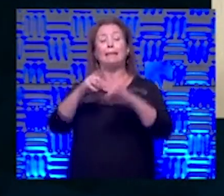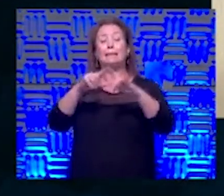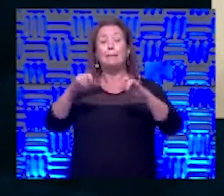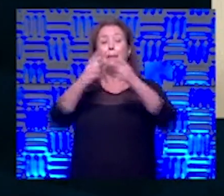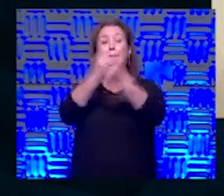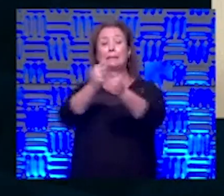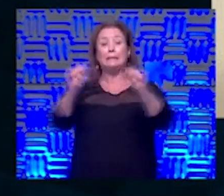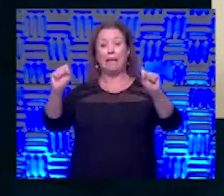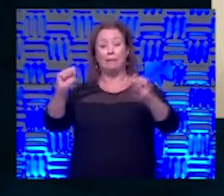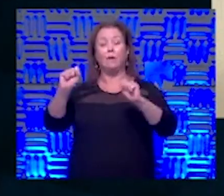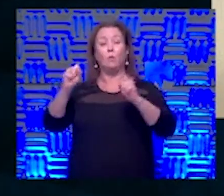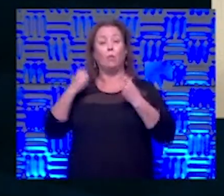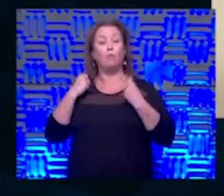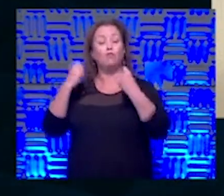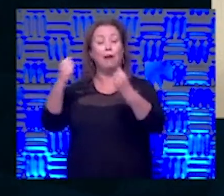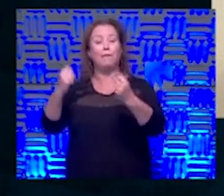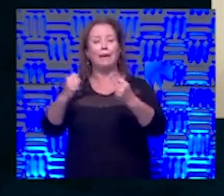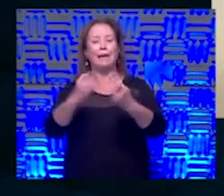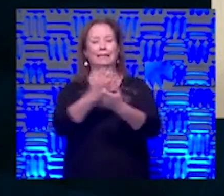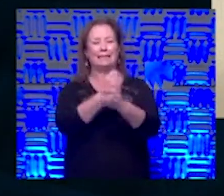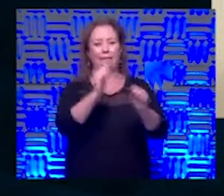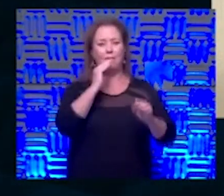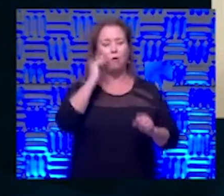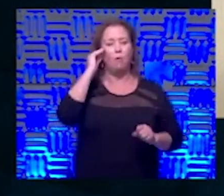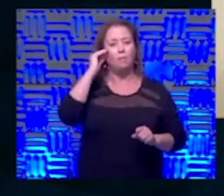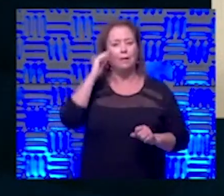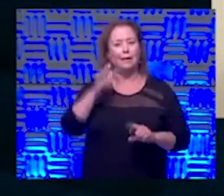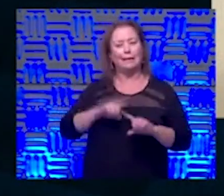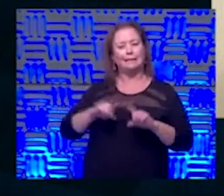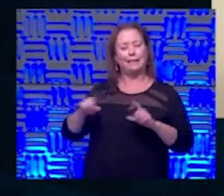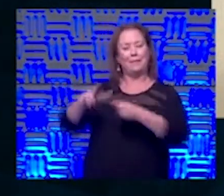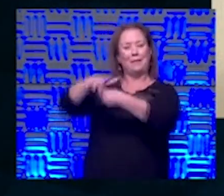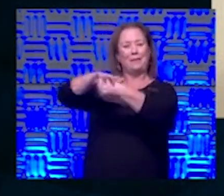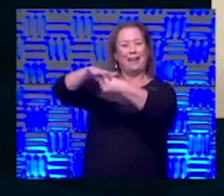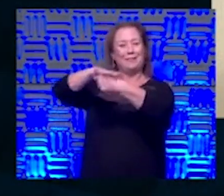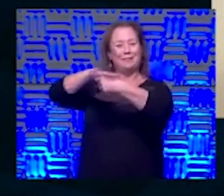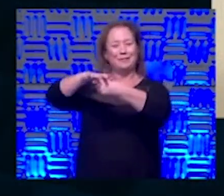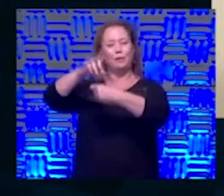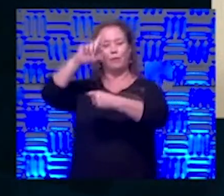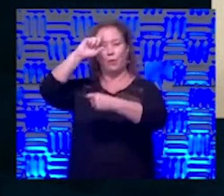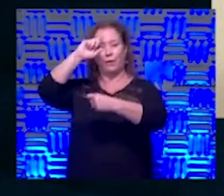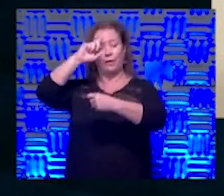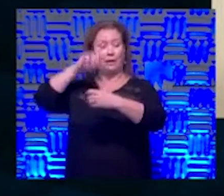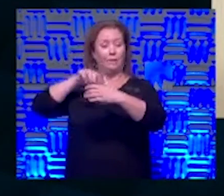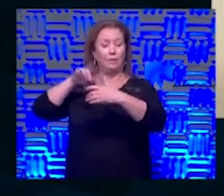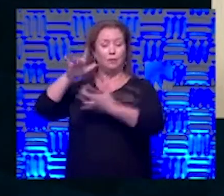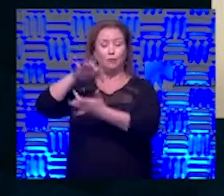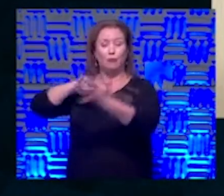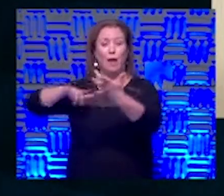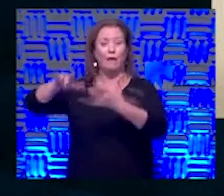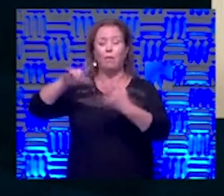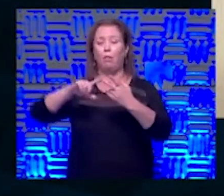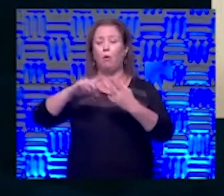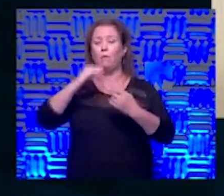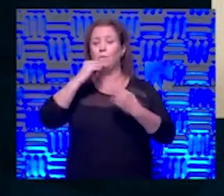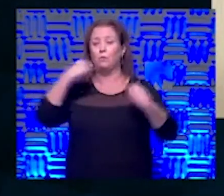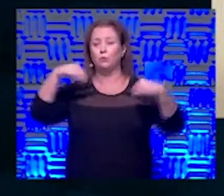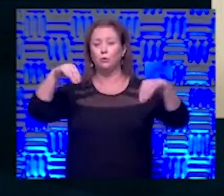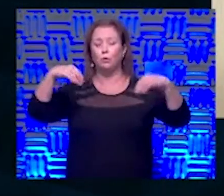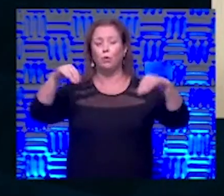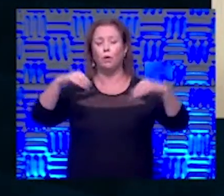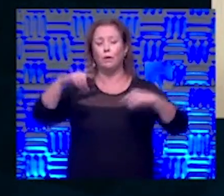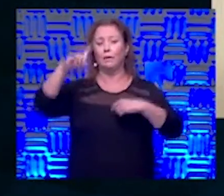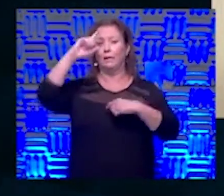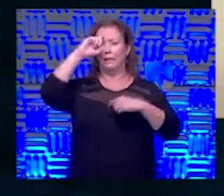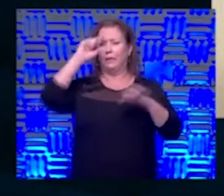at home, this is just a different location. And so if we can go into those things, whether that be travel or going to the grocery store, I think